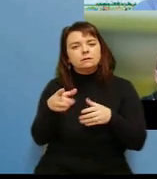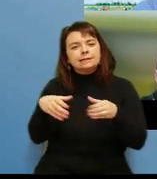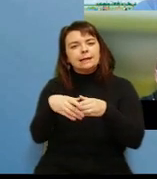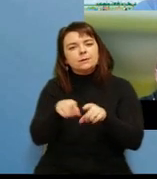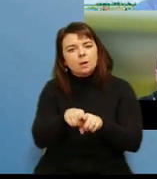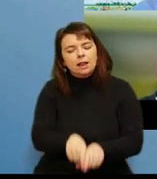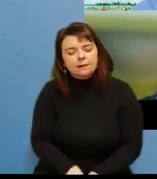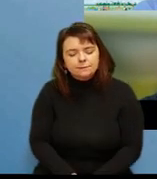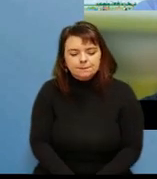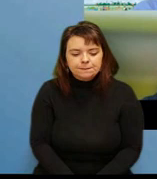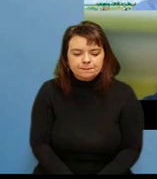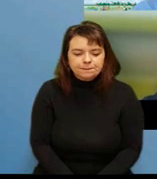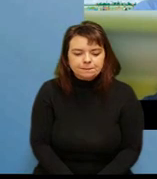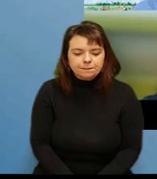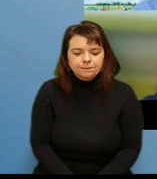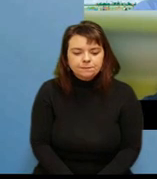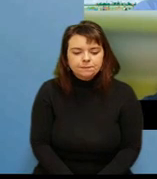medicines management. I think that'd be really valuable.